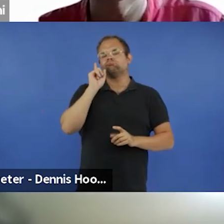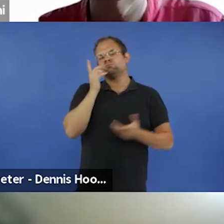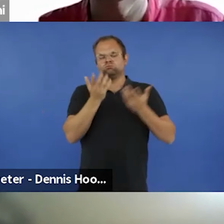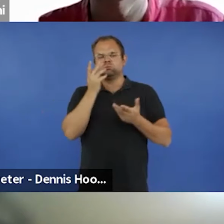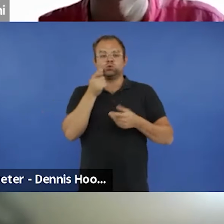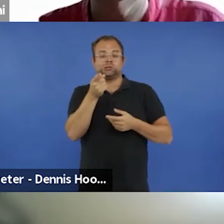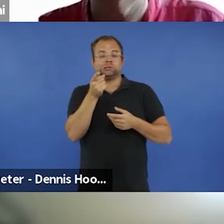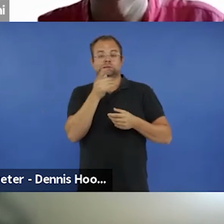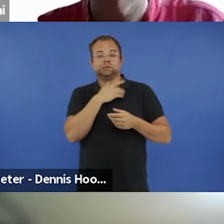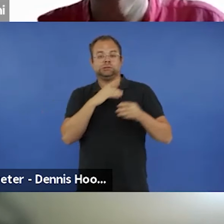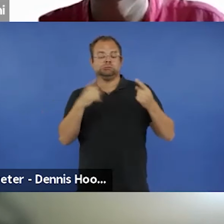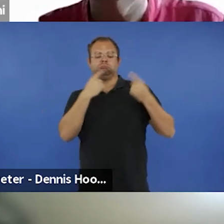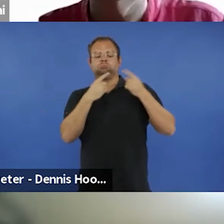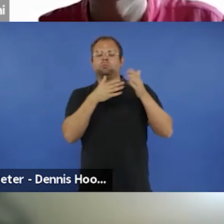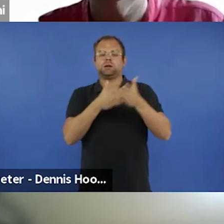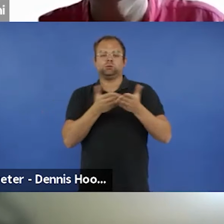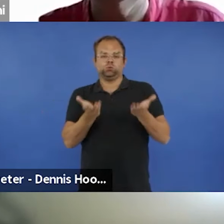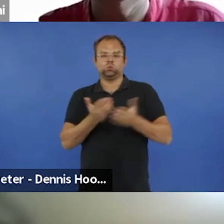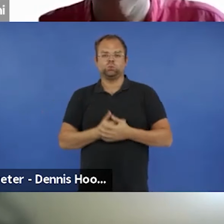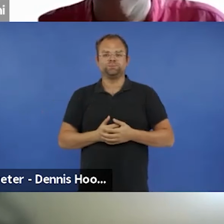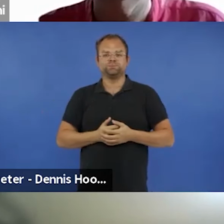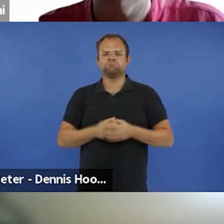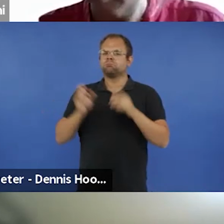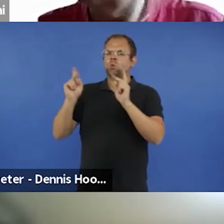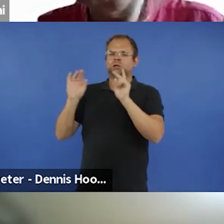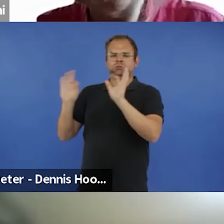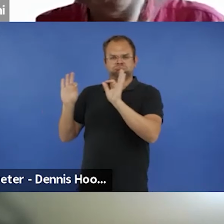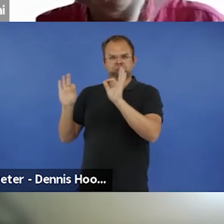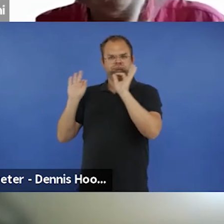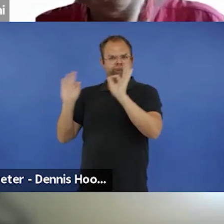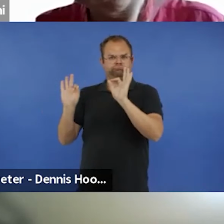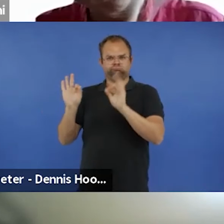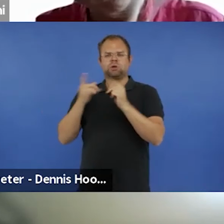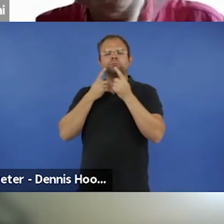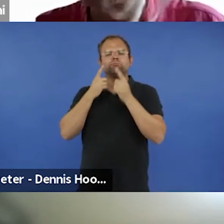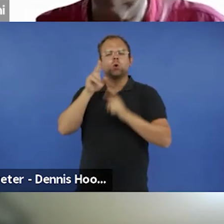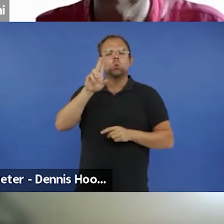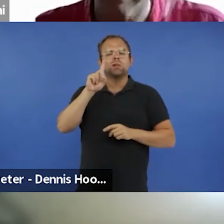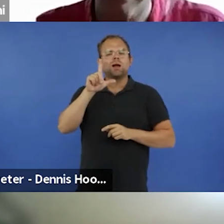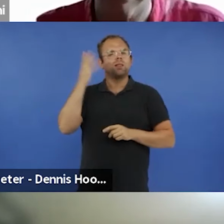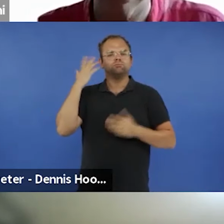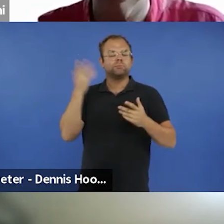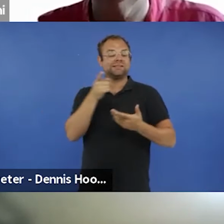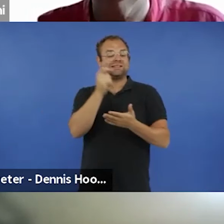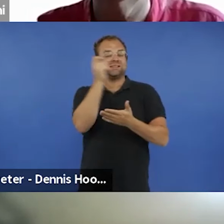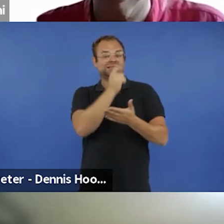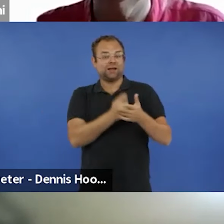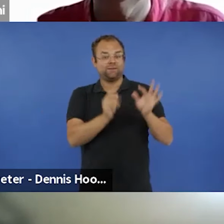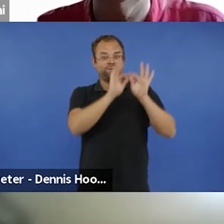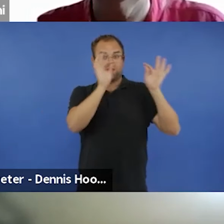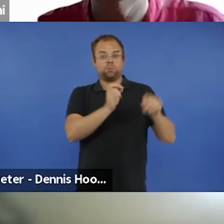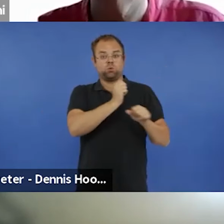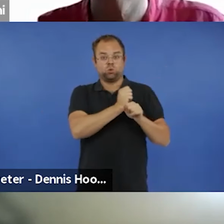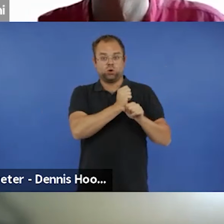it to be able to create quality environments. Thank you. Our classroom group, speaking of UDL